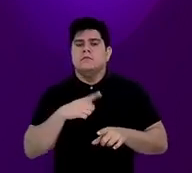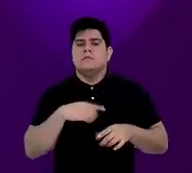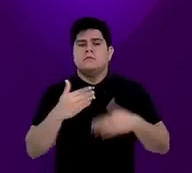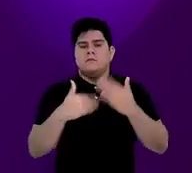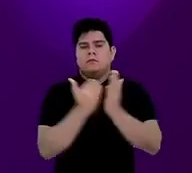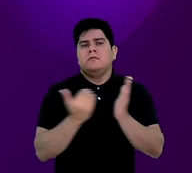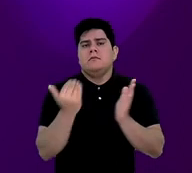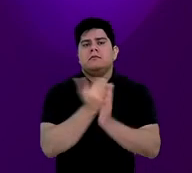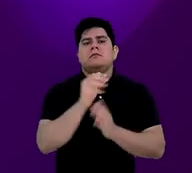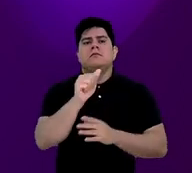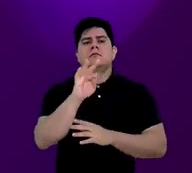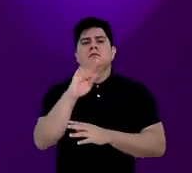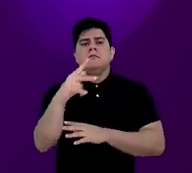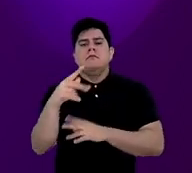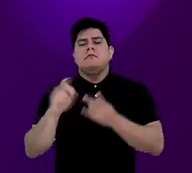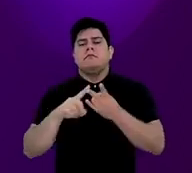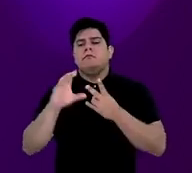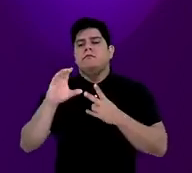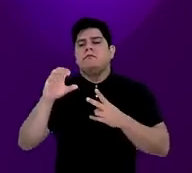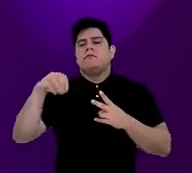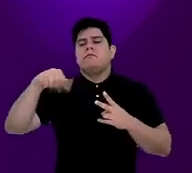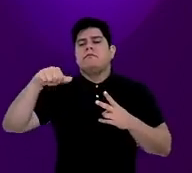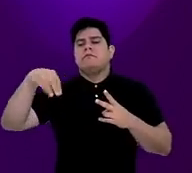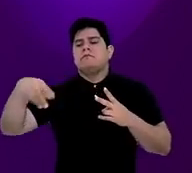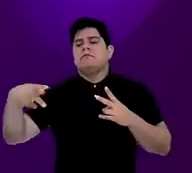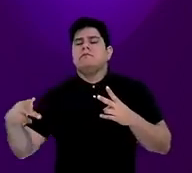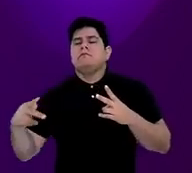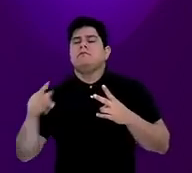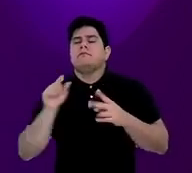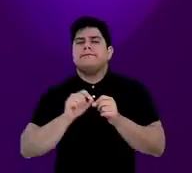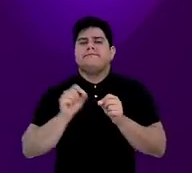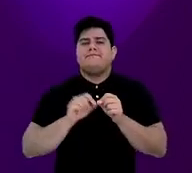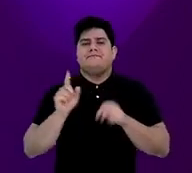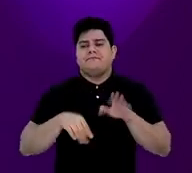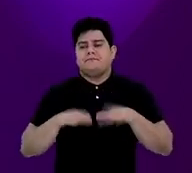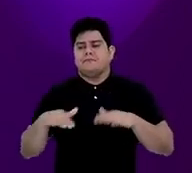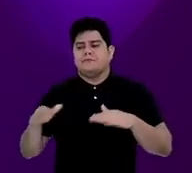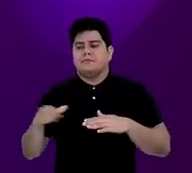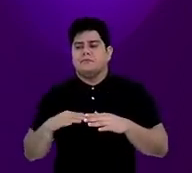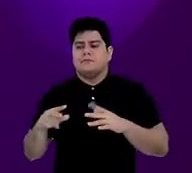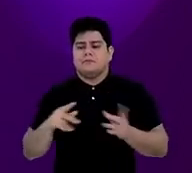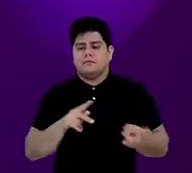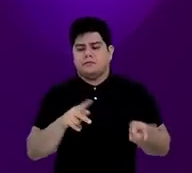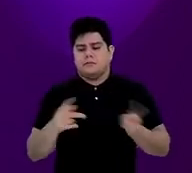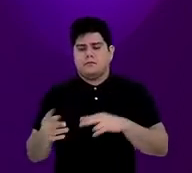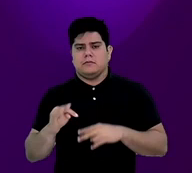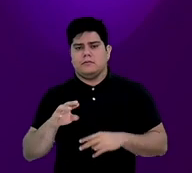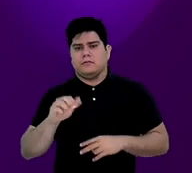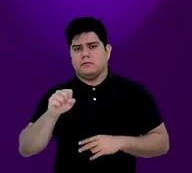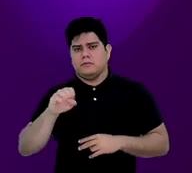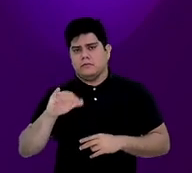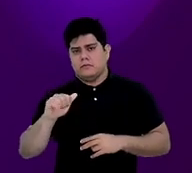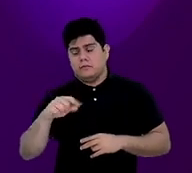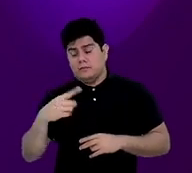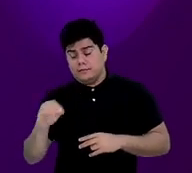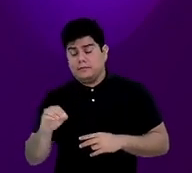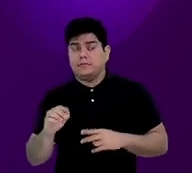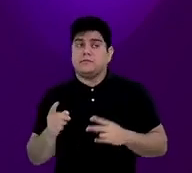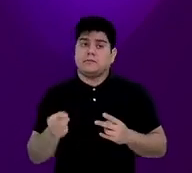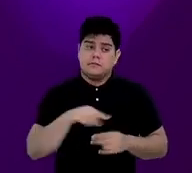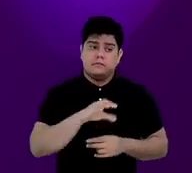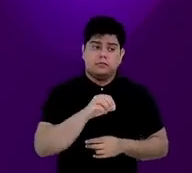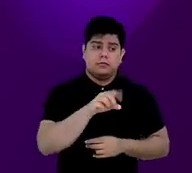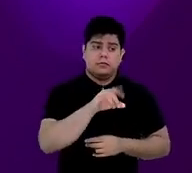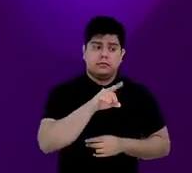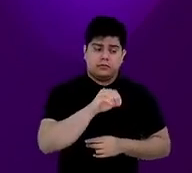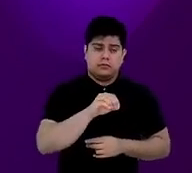transcription factor, but also the nitric oxide that you get can also carry out signaling. So there are all these signaling pathways